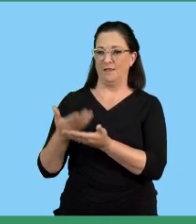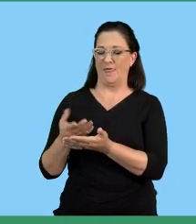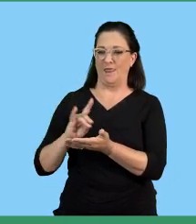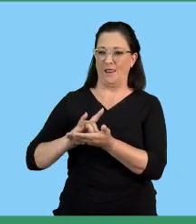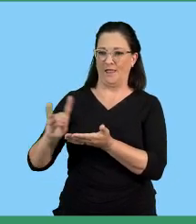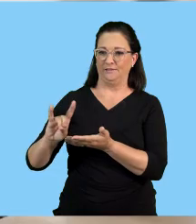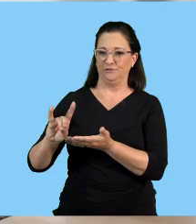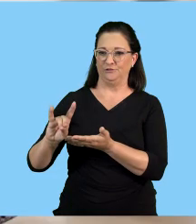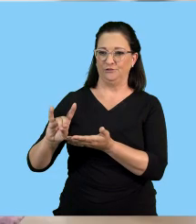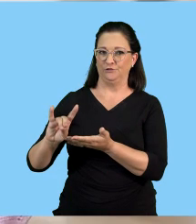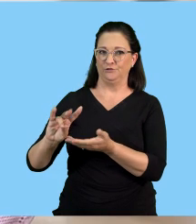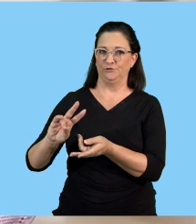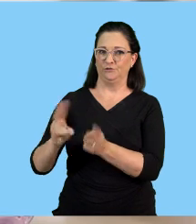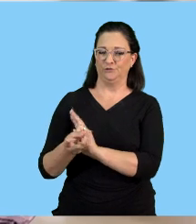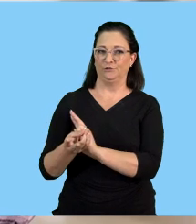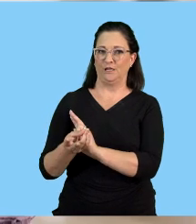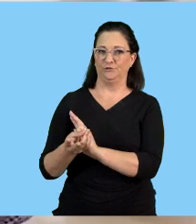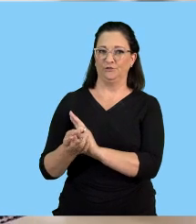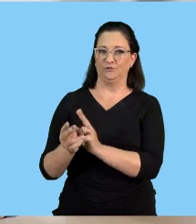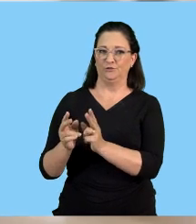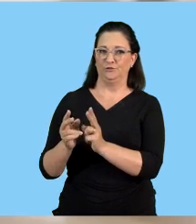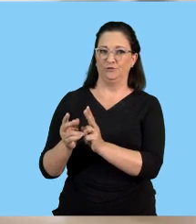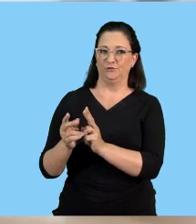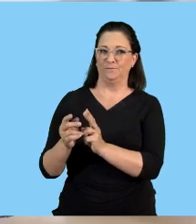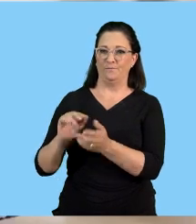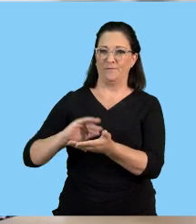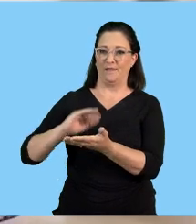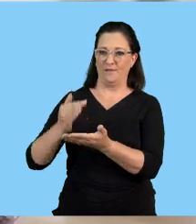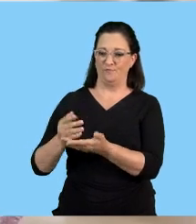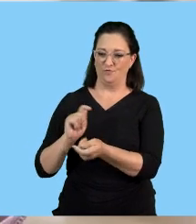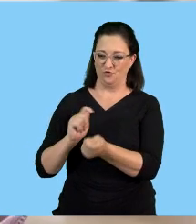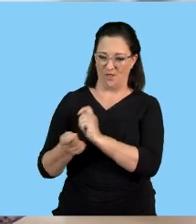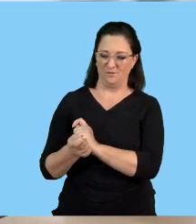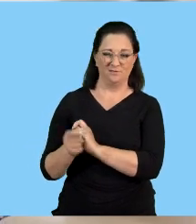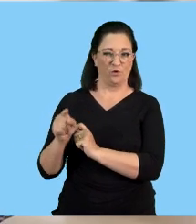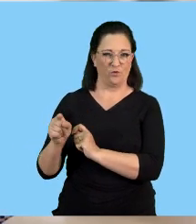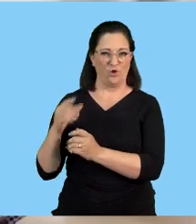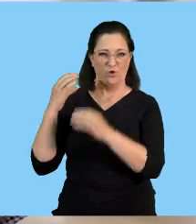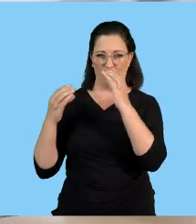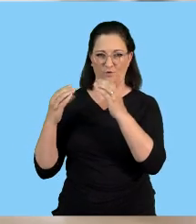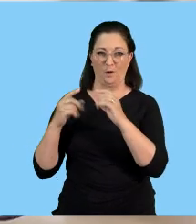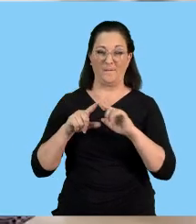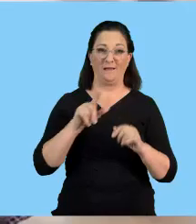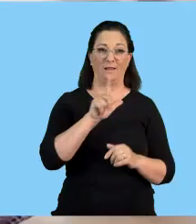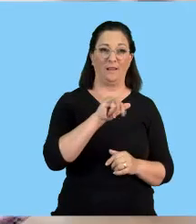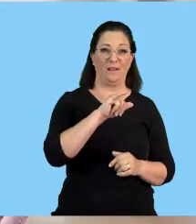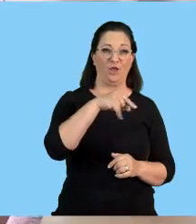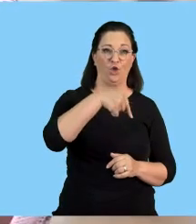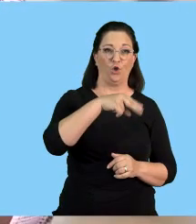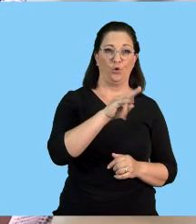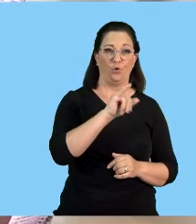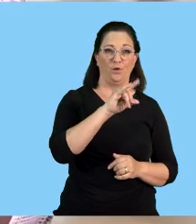cash into, in the speed of converting your investment into cash. Don't confuse that. With the liquidation